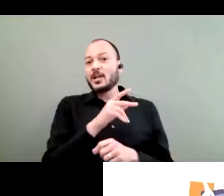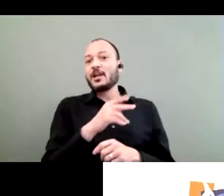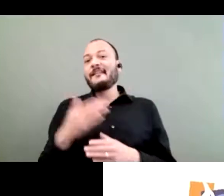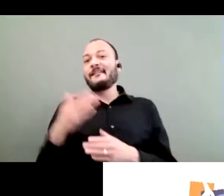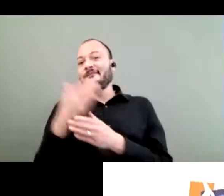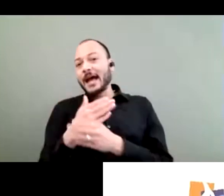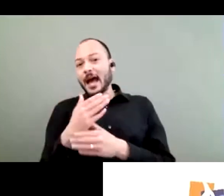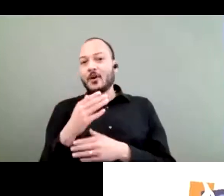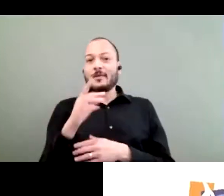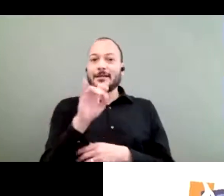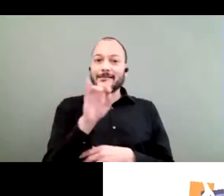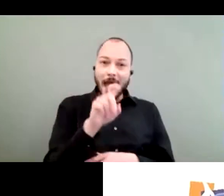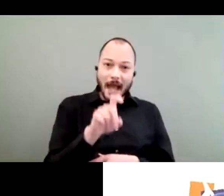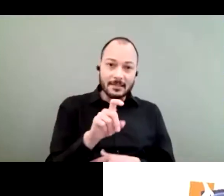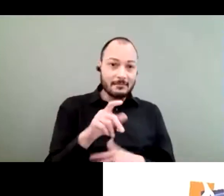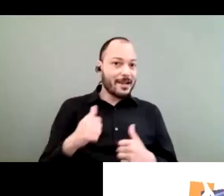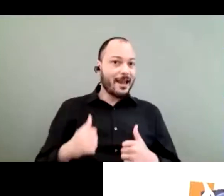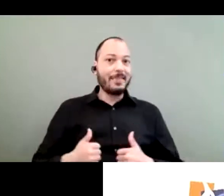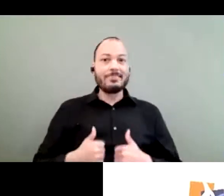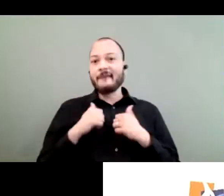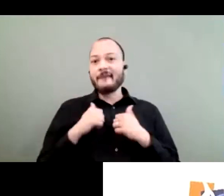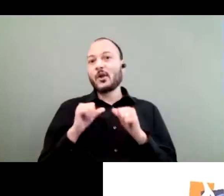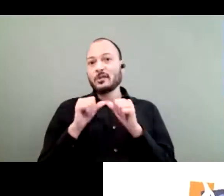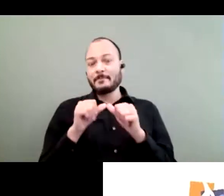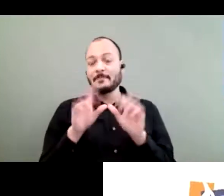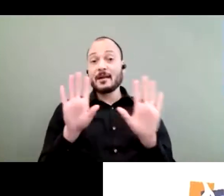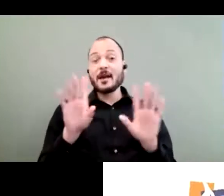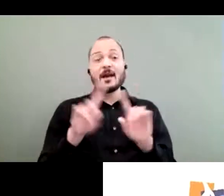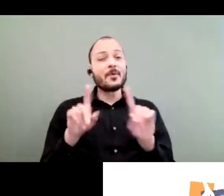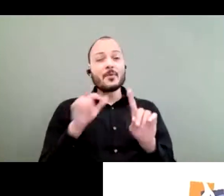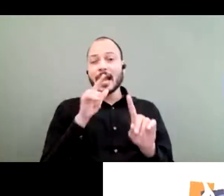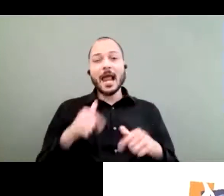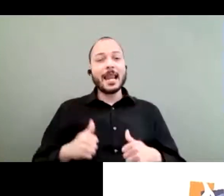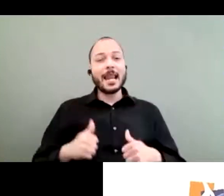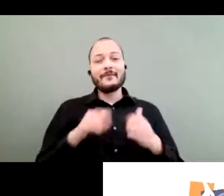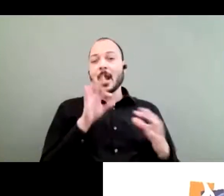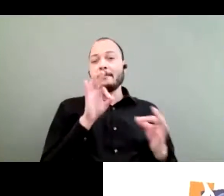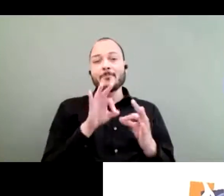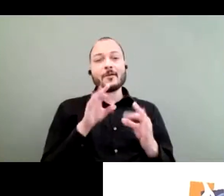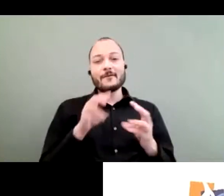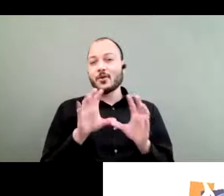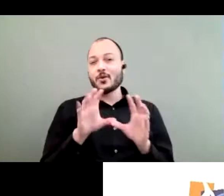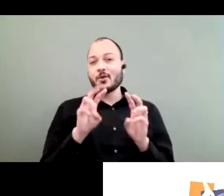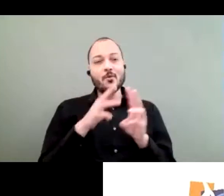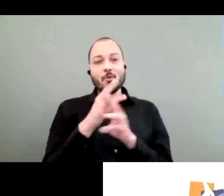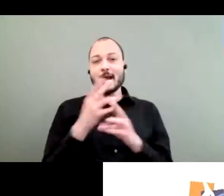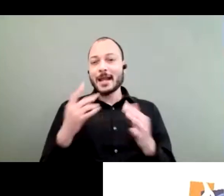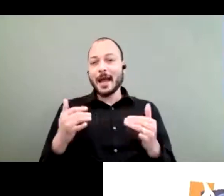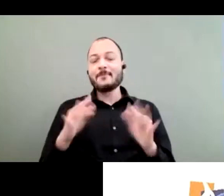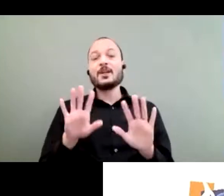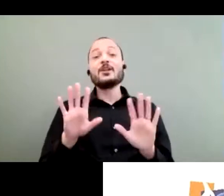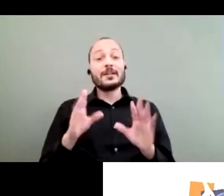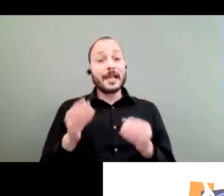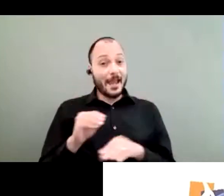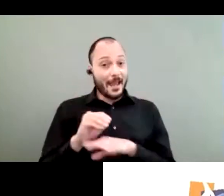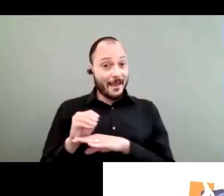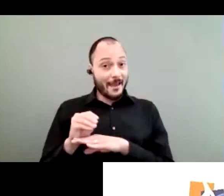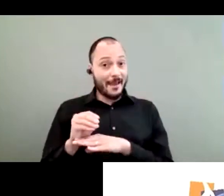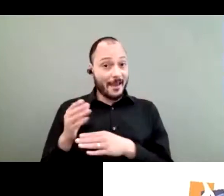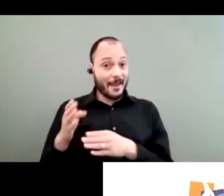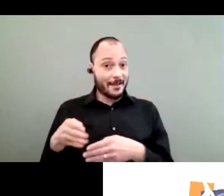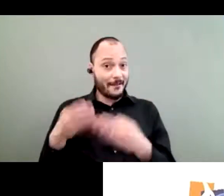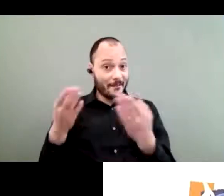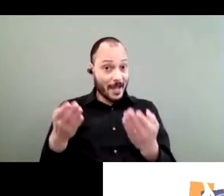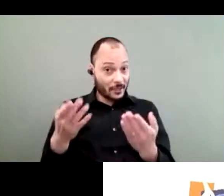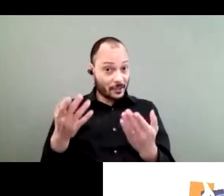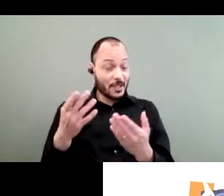and life goes on. But we're not living in a perfect world right now. So the advice is, you do not have